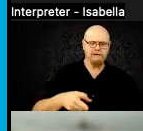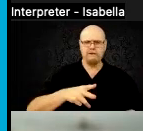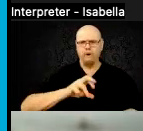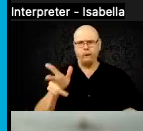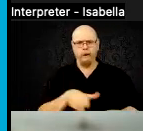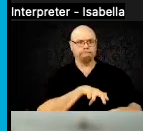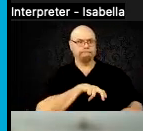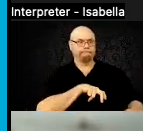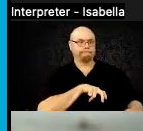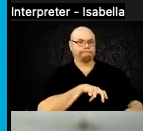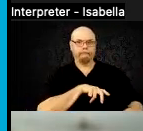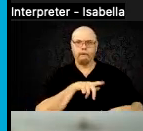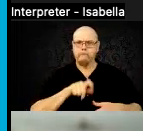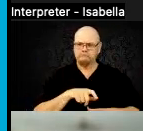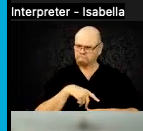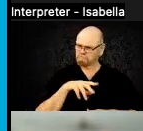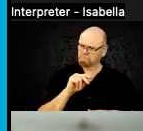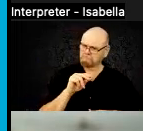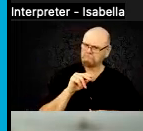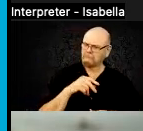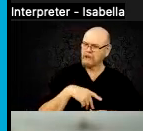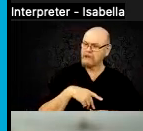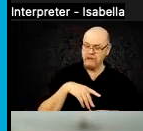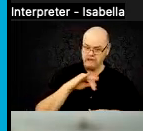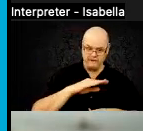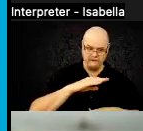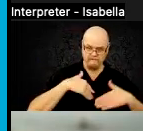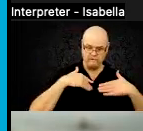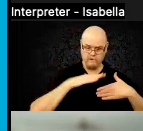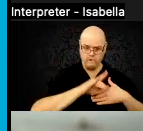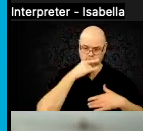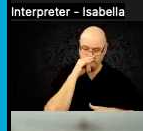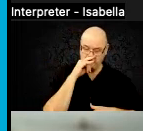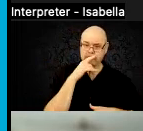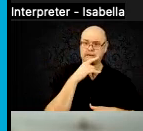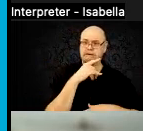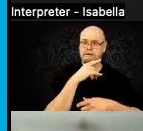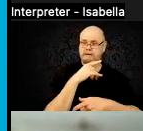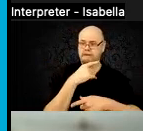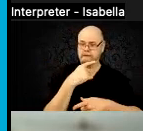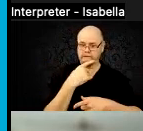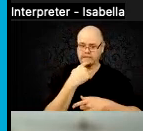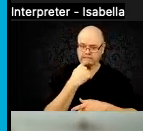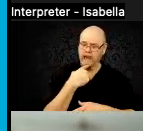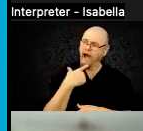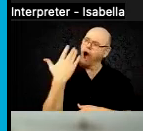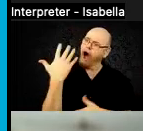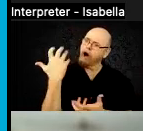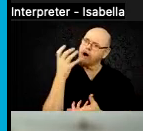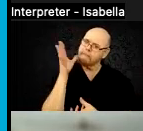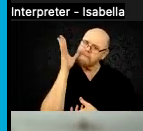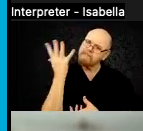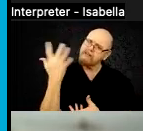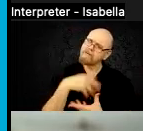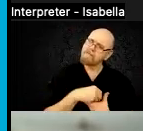person wants their parent to be involved, they can be involved, right? They just need your permission, or you just need their permission as their